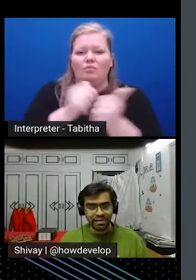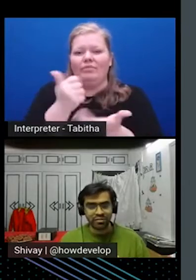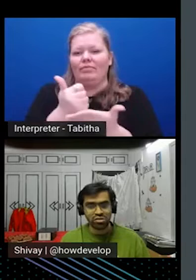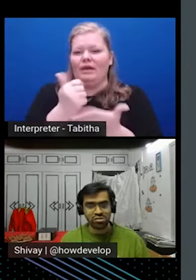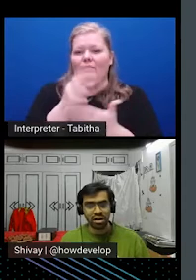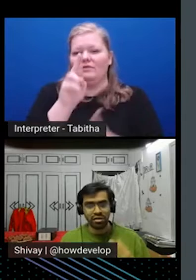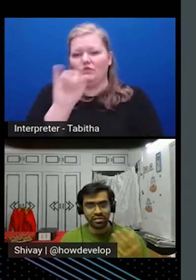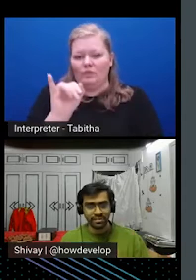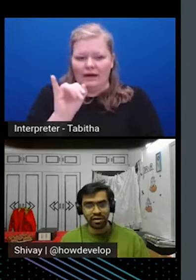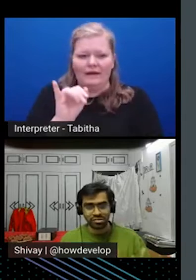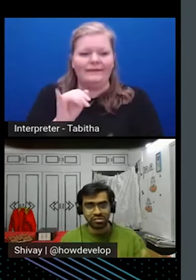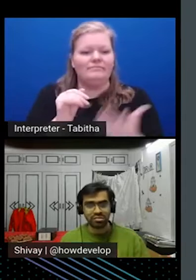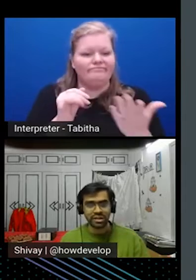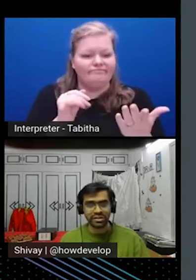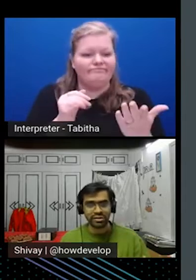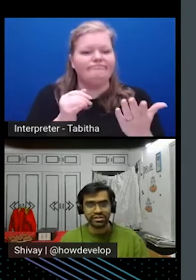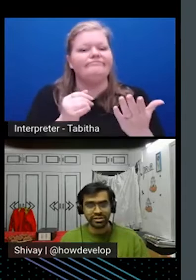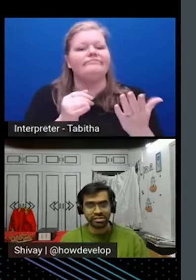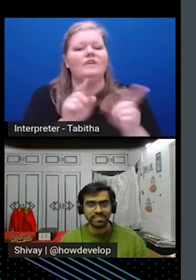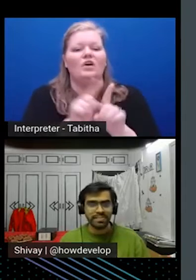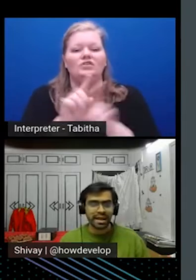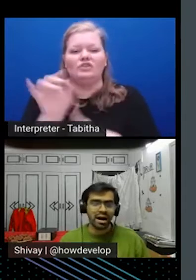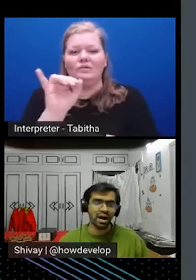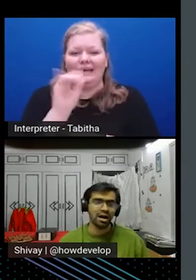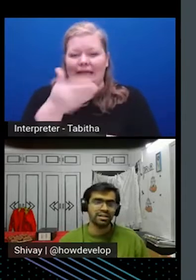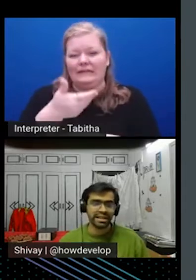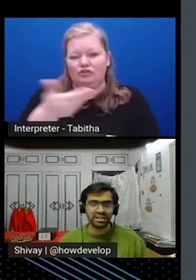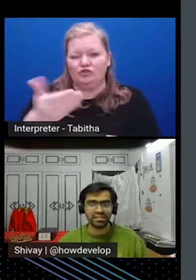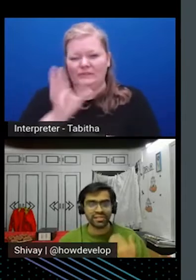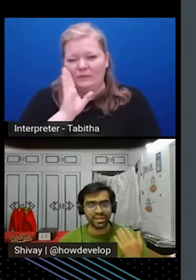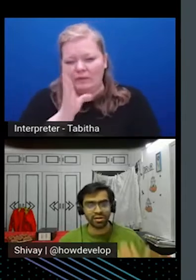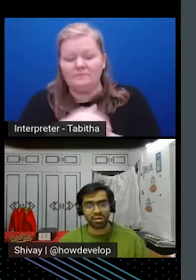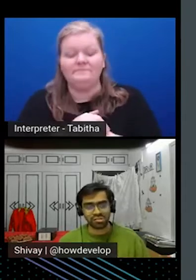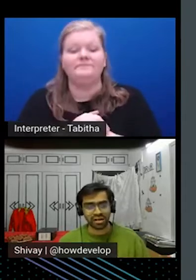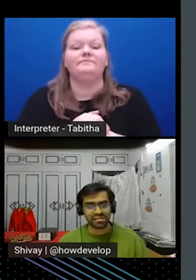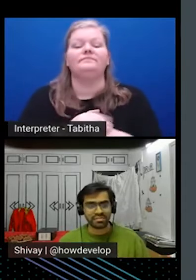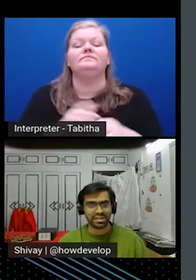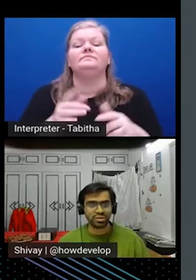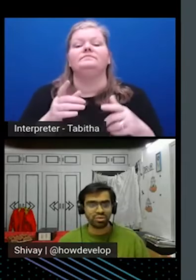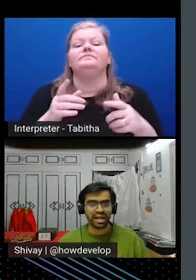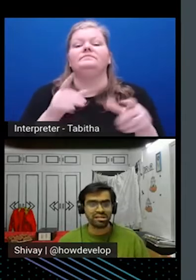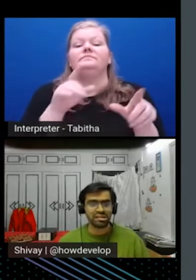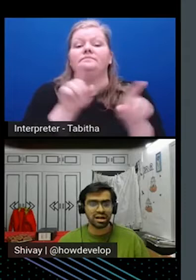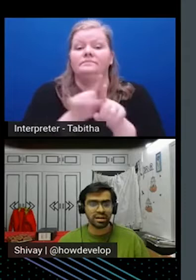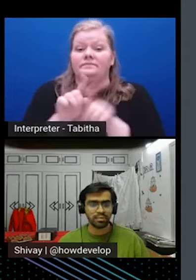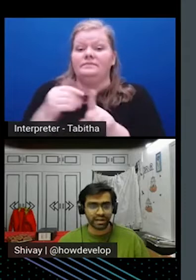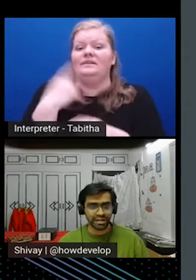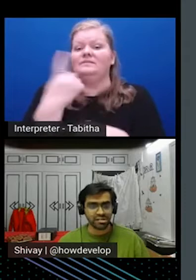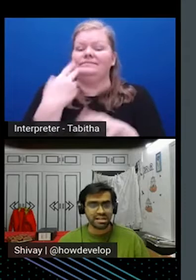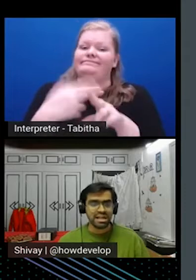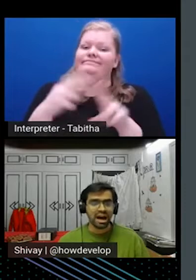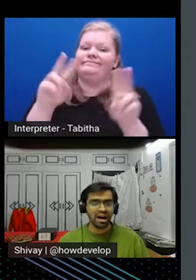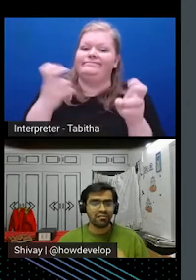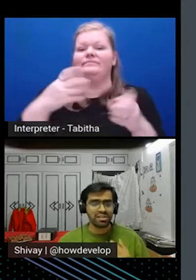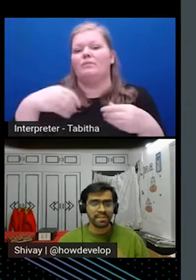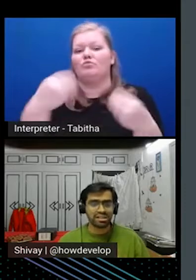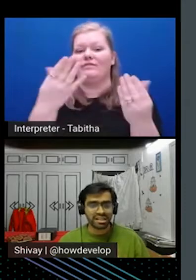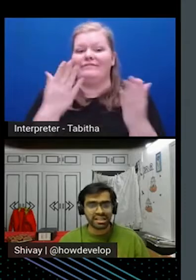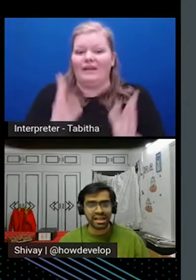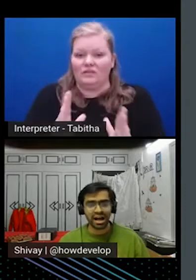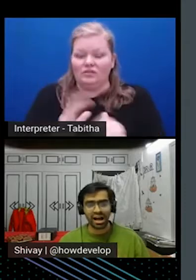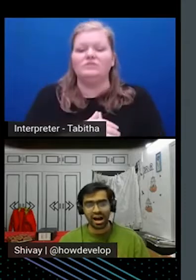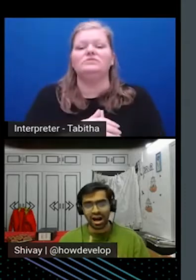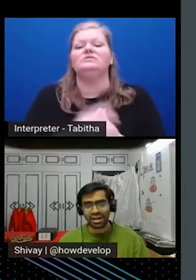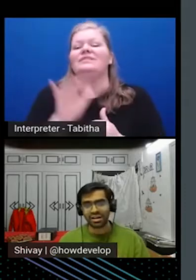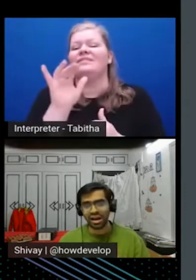UI, which will be also introducing. Then we also have something known as providers, which